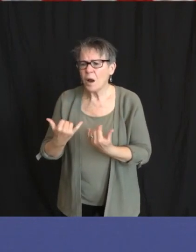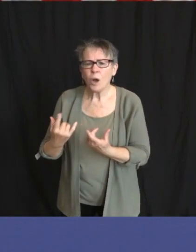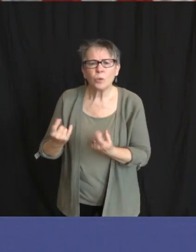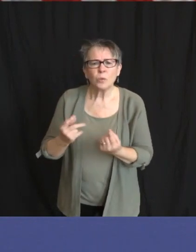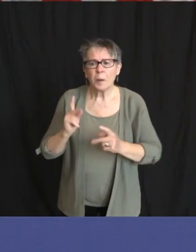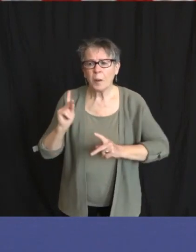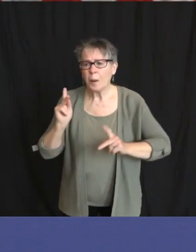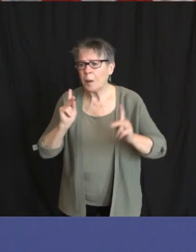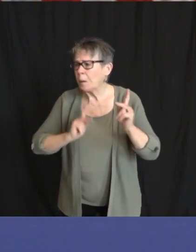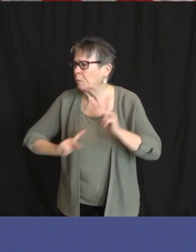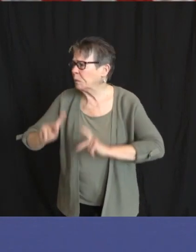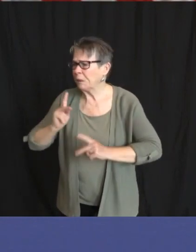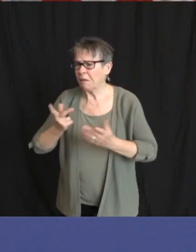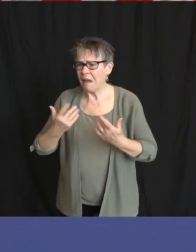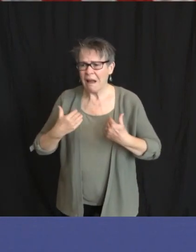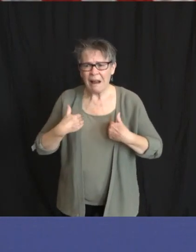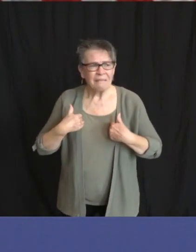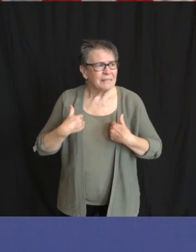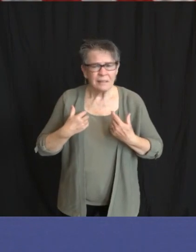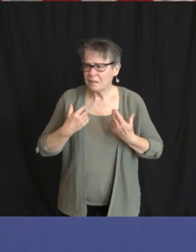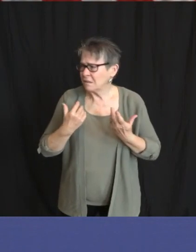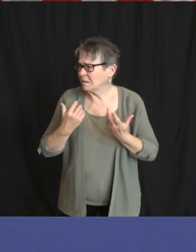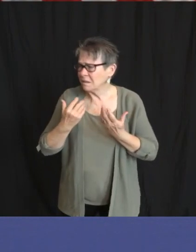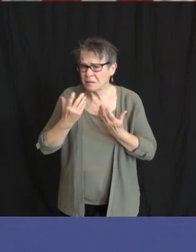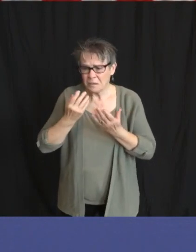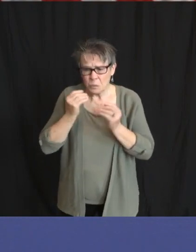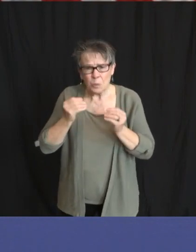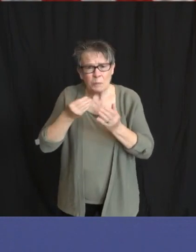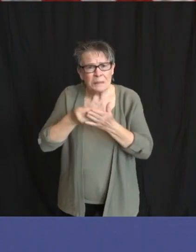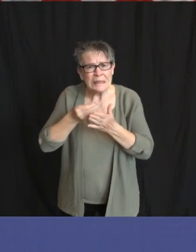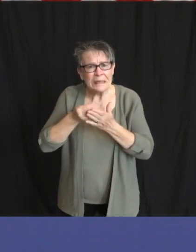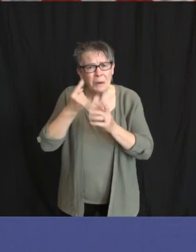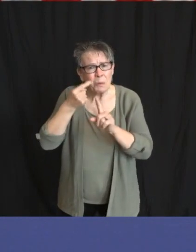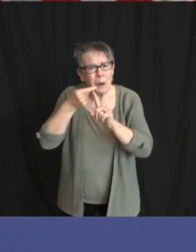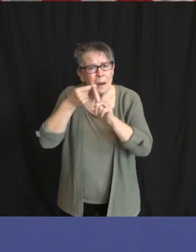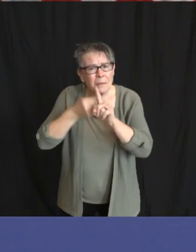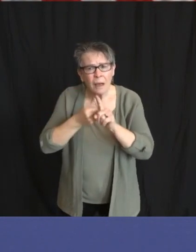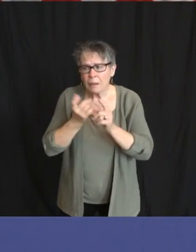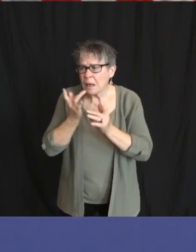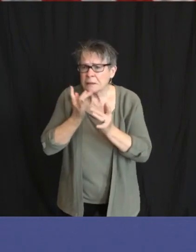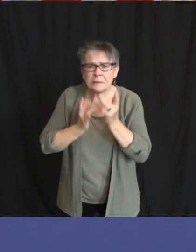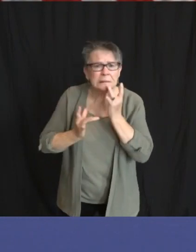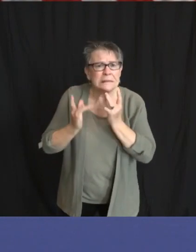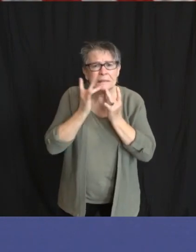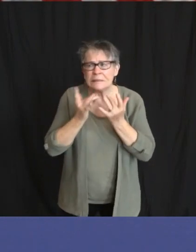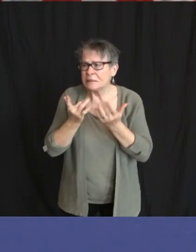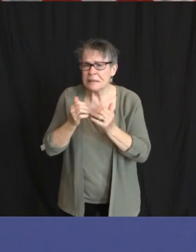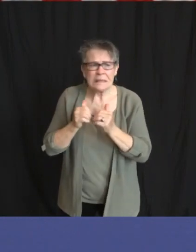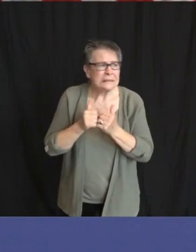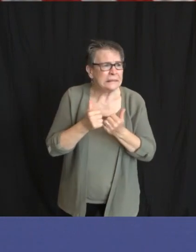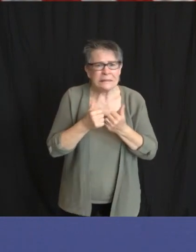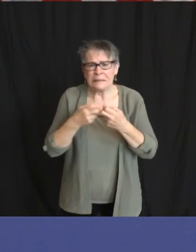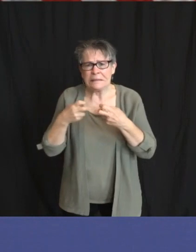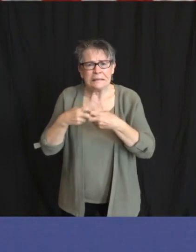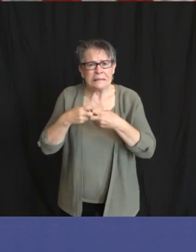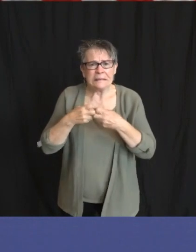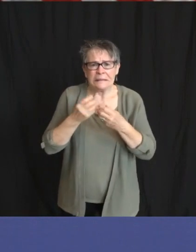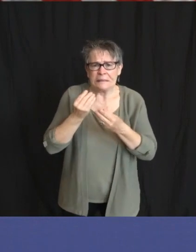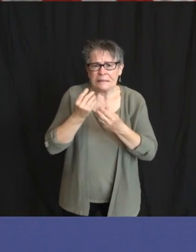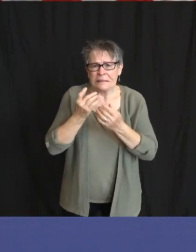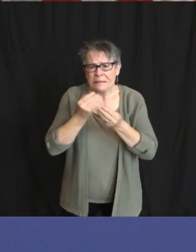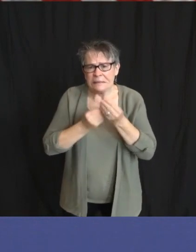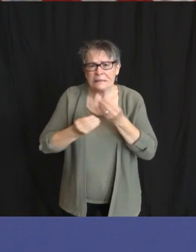people? And Governor, President Trump said yesterday he would support state and local aid if, quote, we'd want certain things